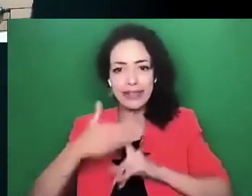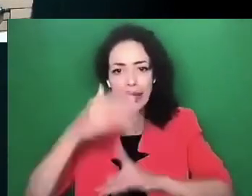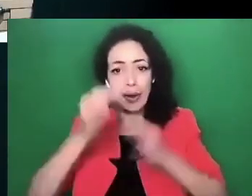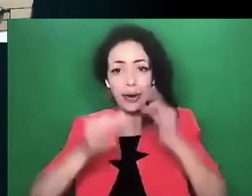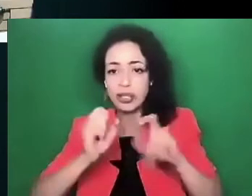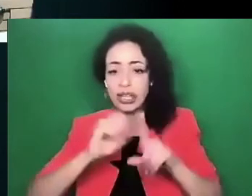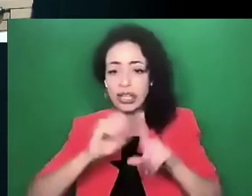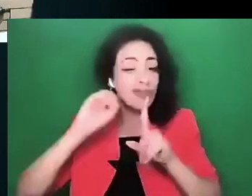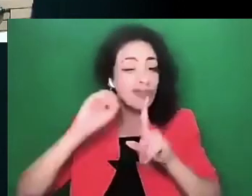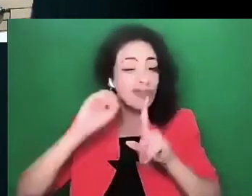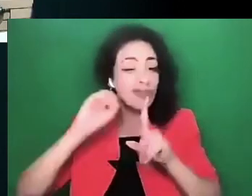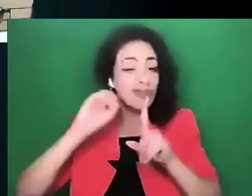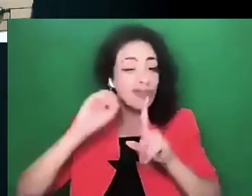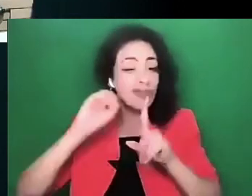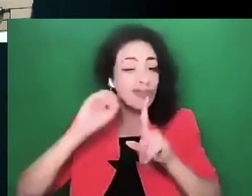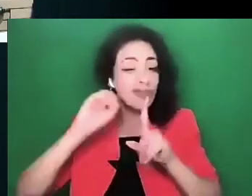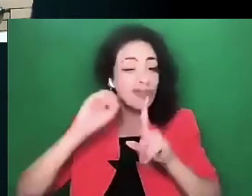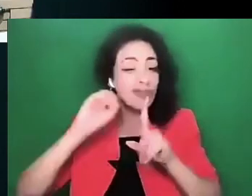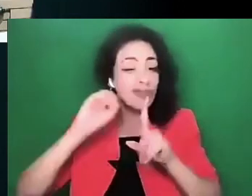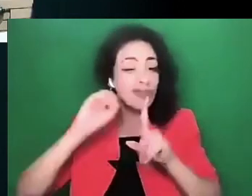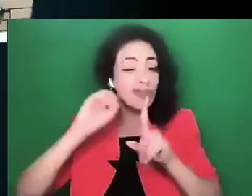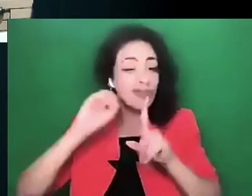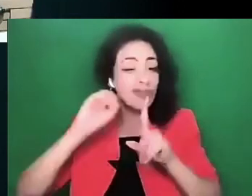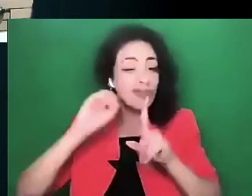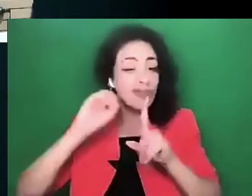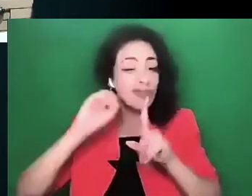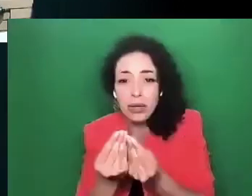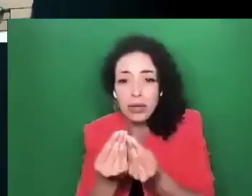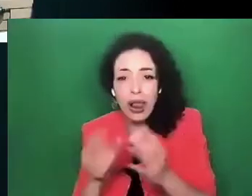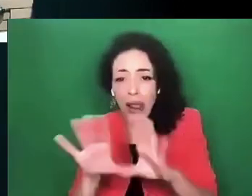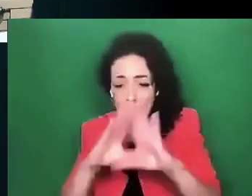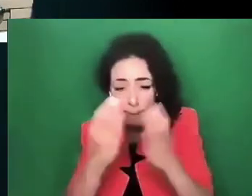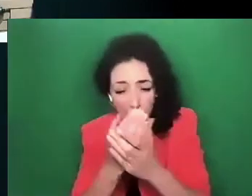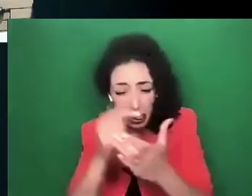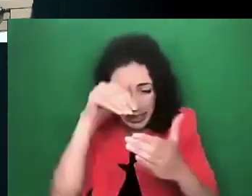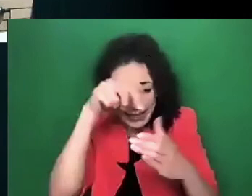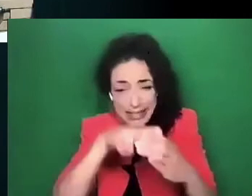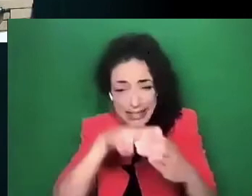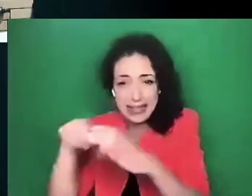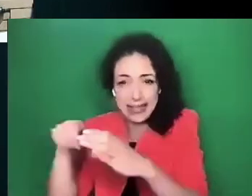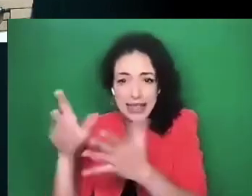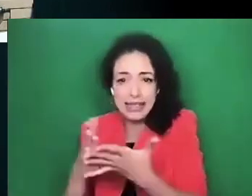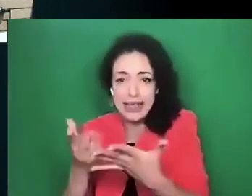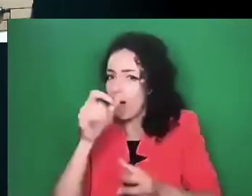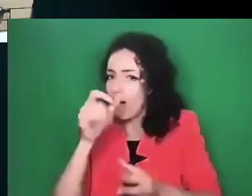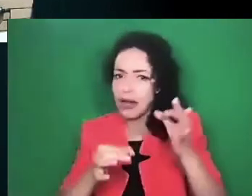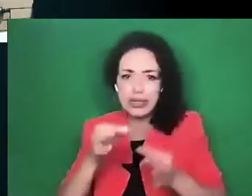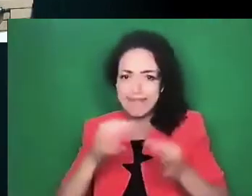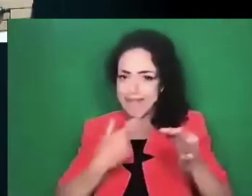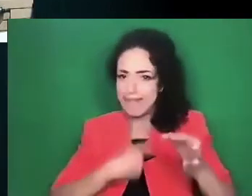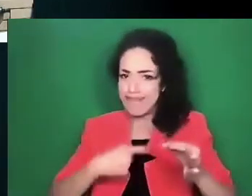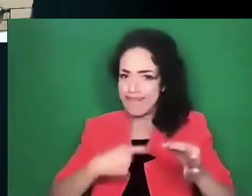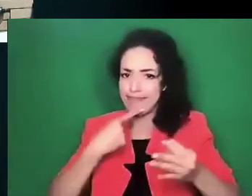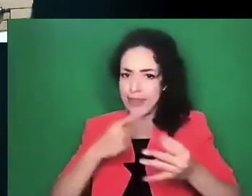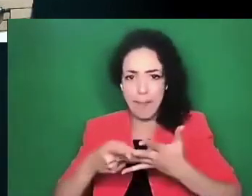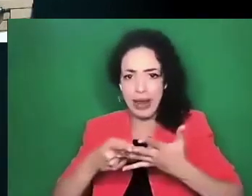little bubble or in their little ghetto. So they worked against that atomization, and they worked against this identity